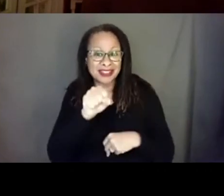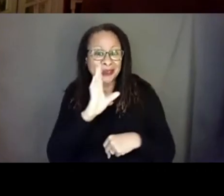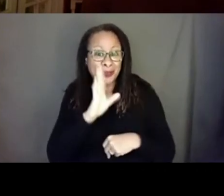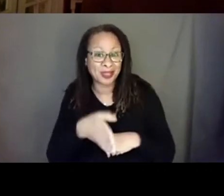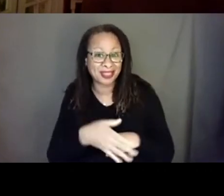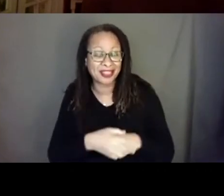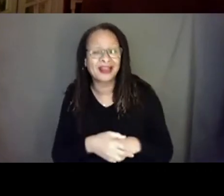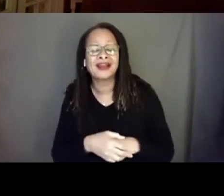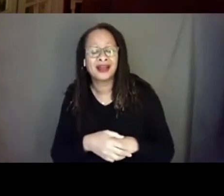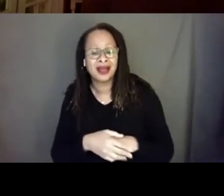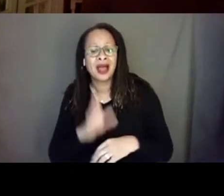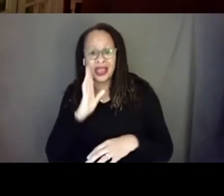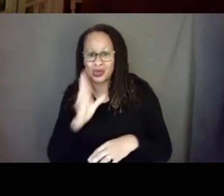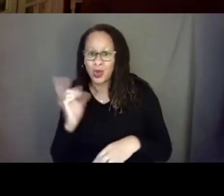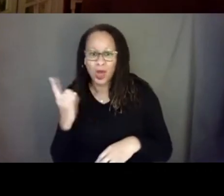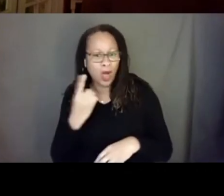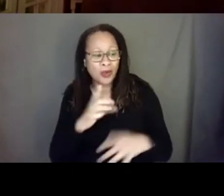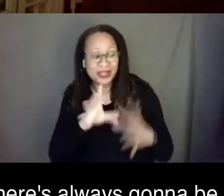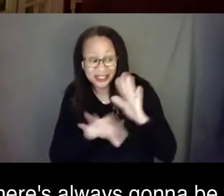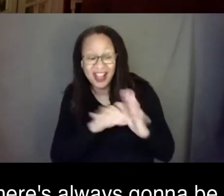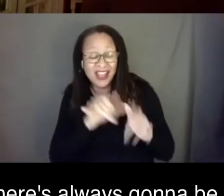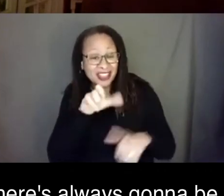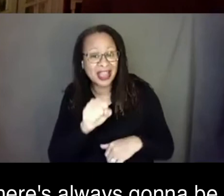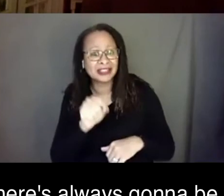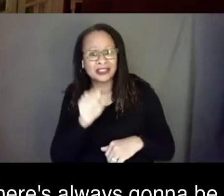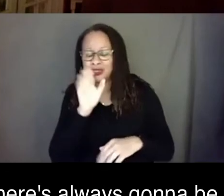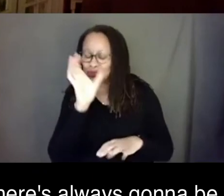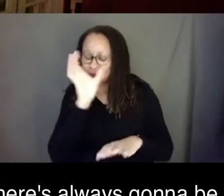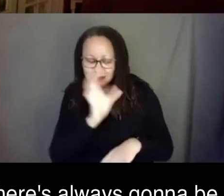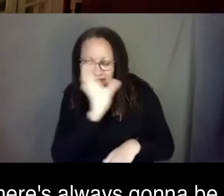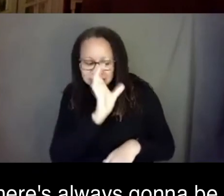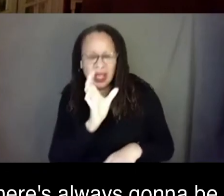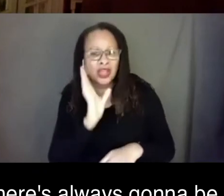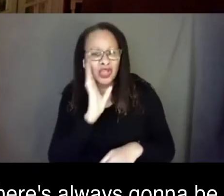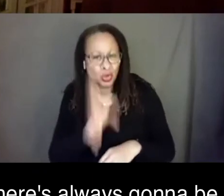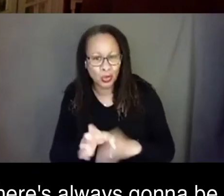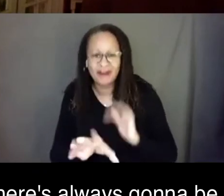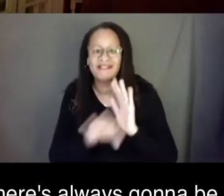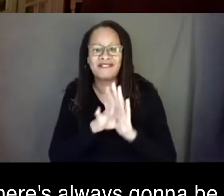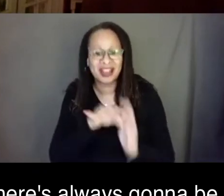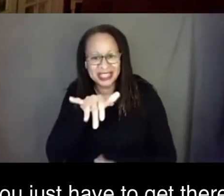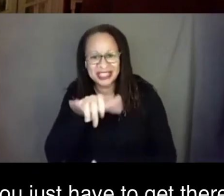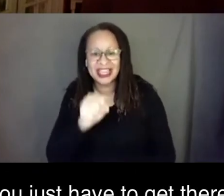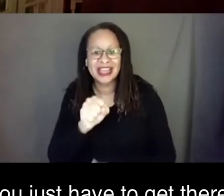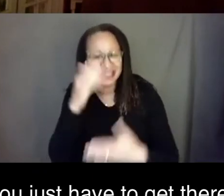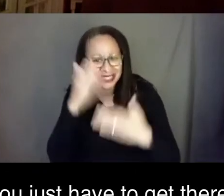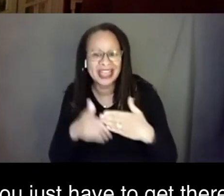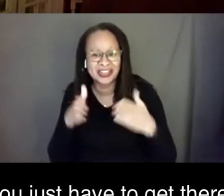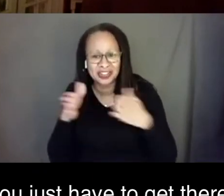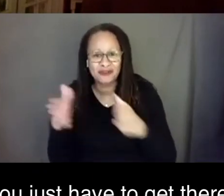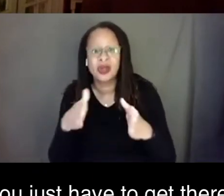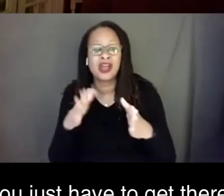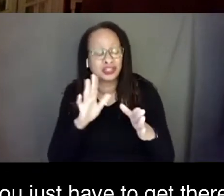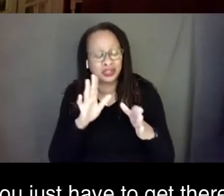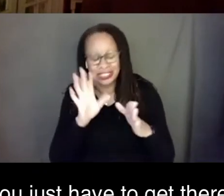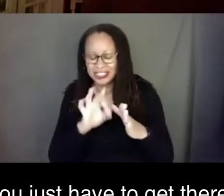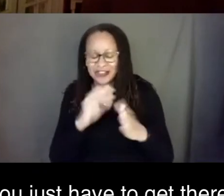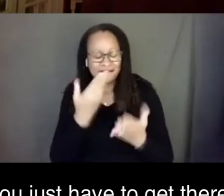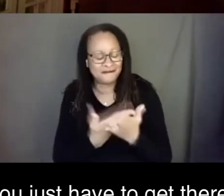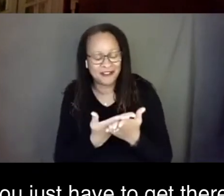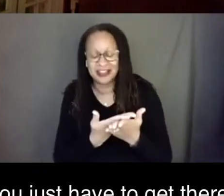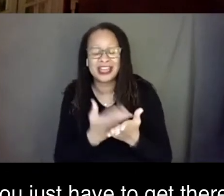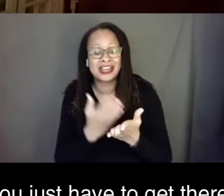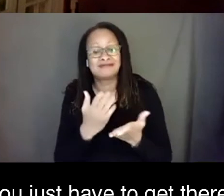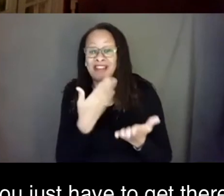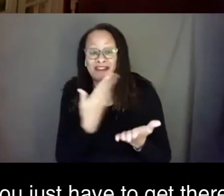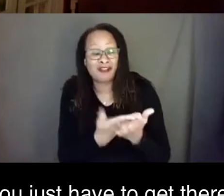And there's always going to be a yes. So you just have to keep that in mind. There's always going to be a yes at the end of the road. You just have to get there and build